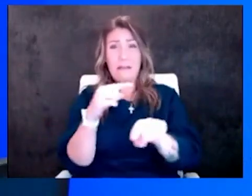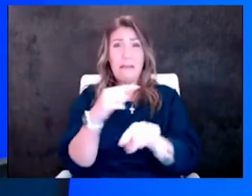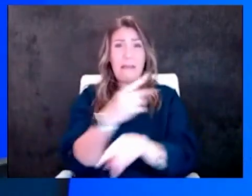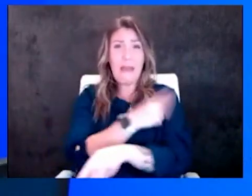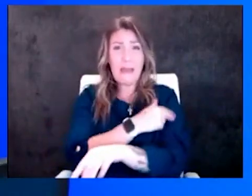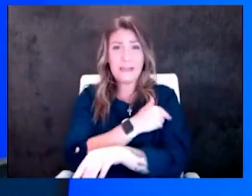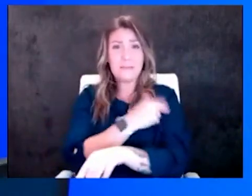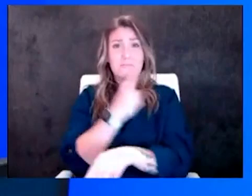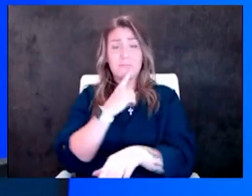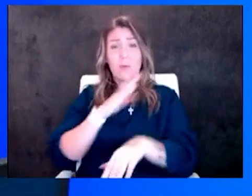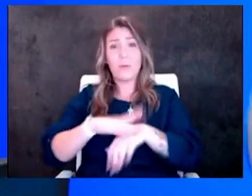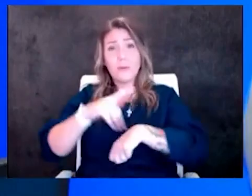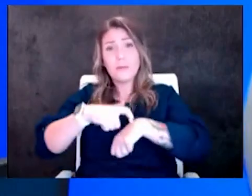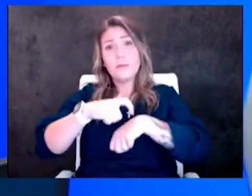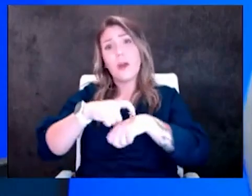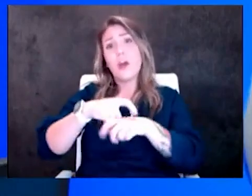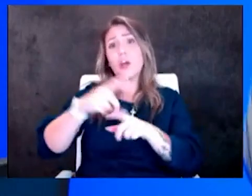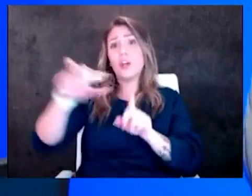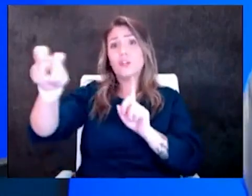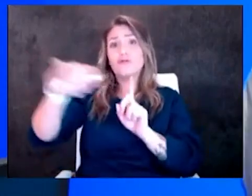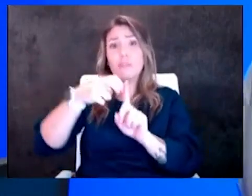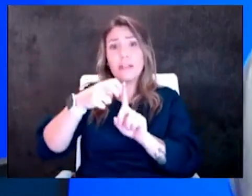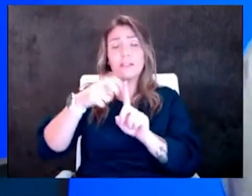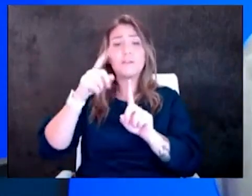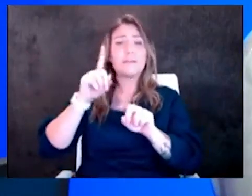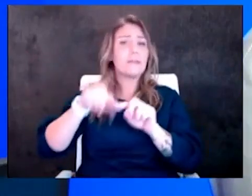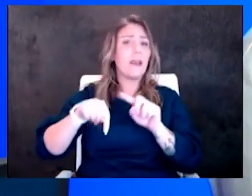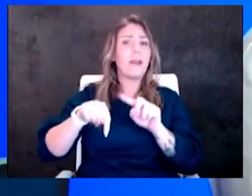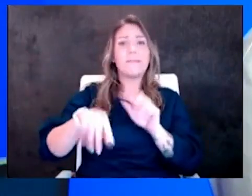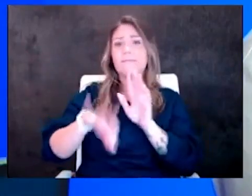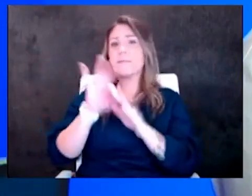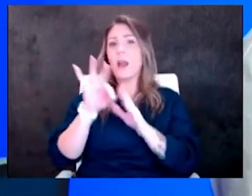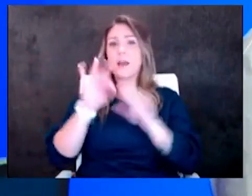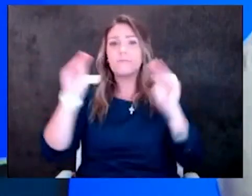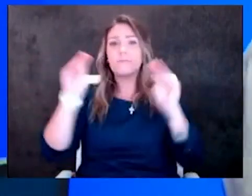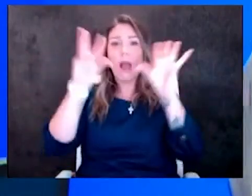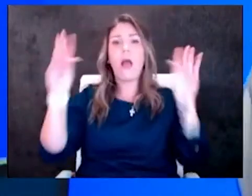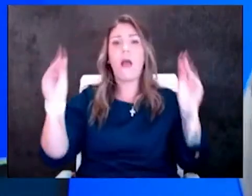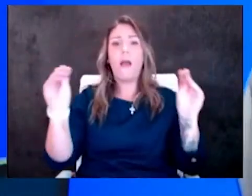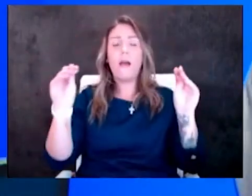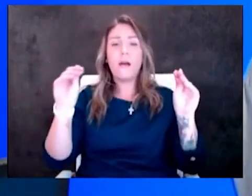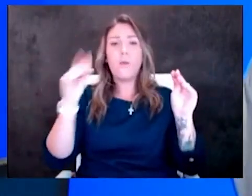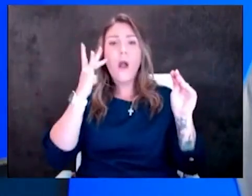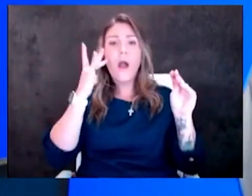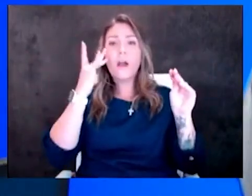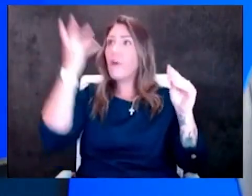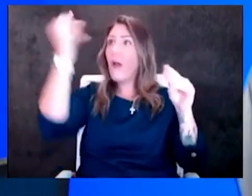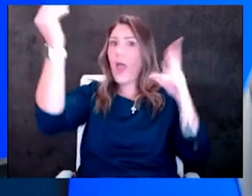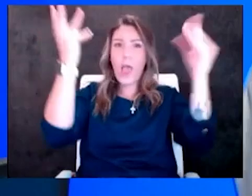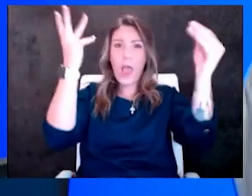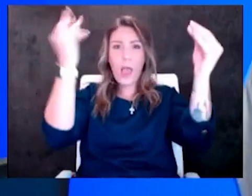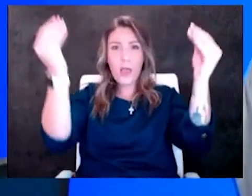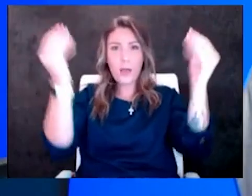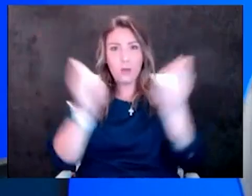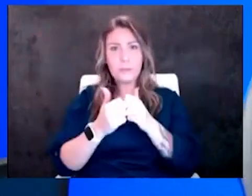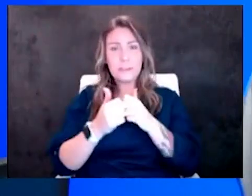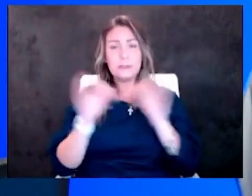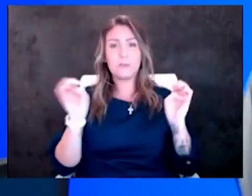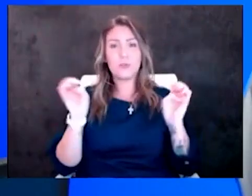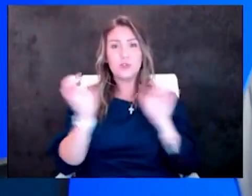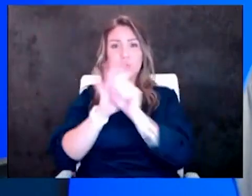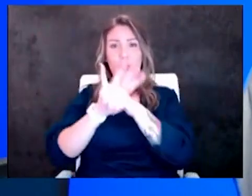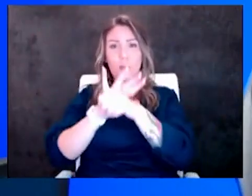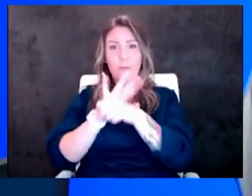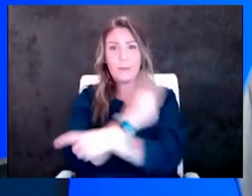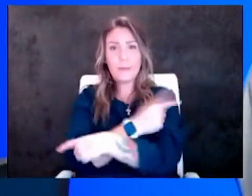transferring facility cannot find an ambulance because all of the ambulances are out in the community dealing with emergency COVID patients. We can feel the